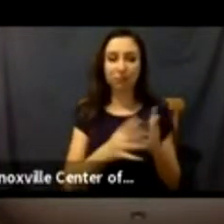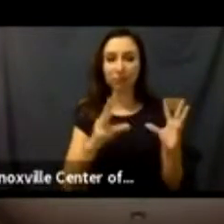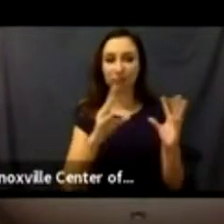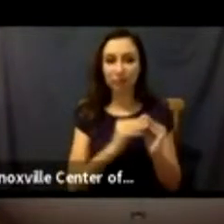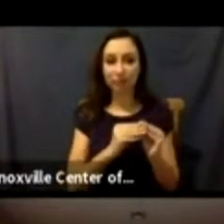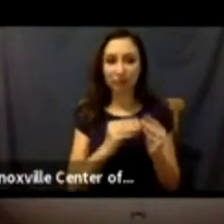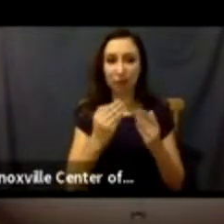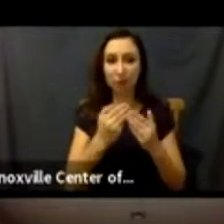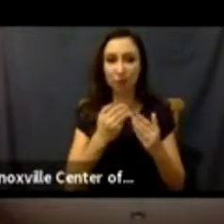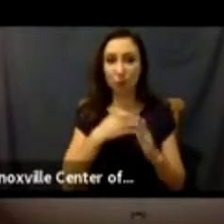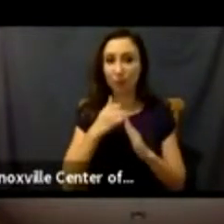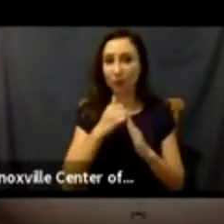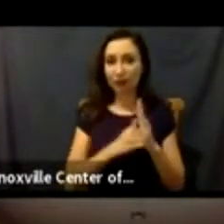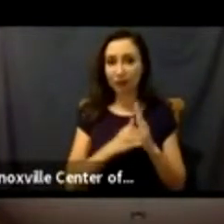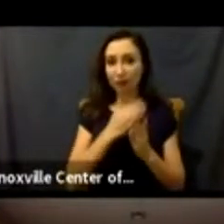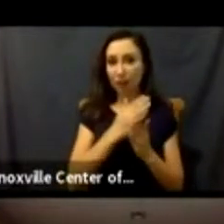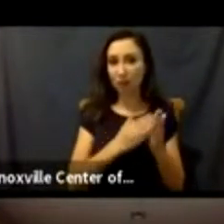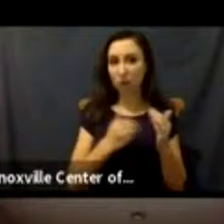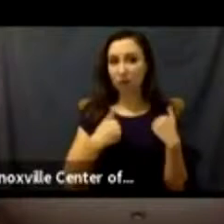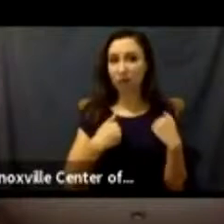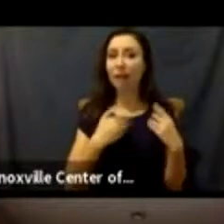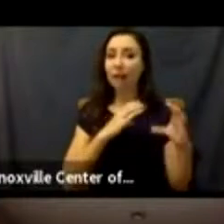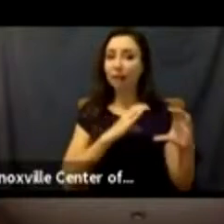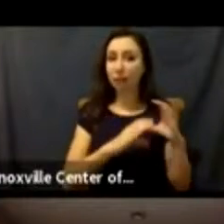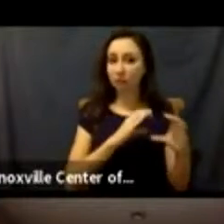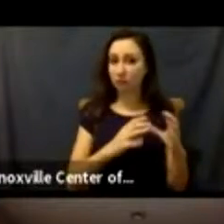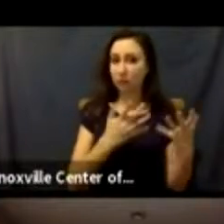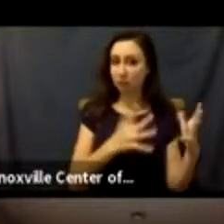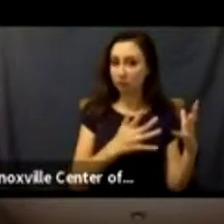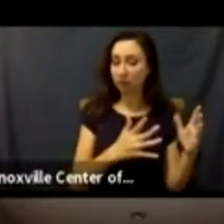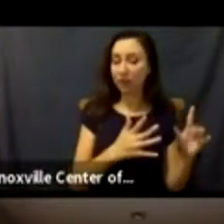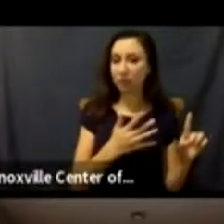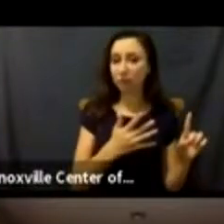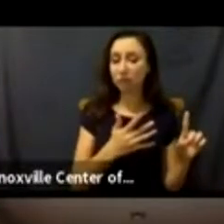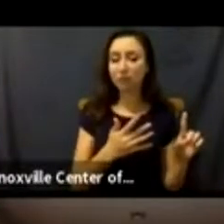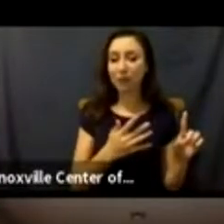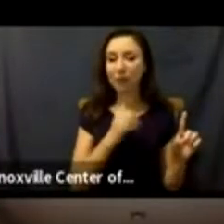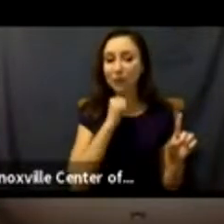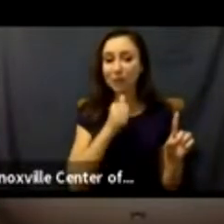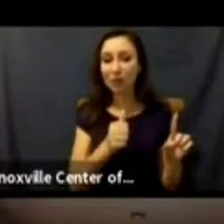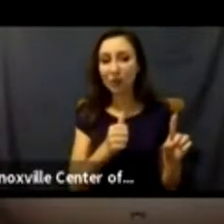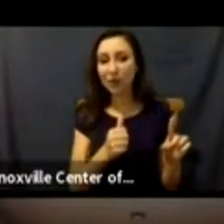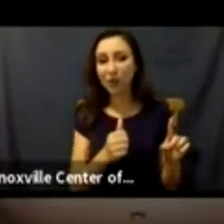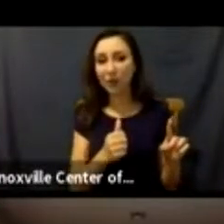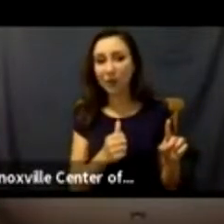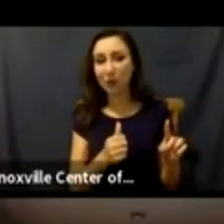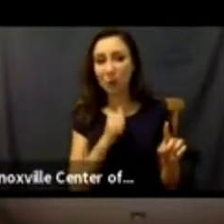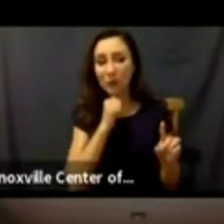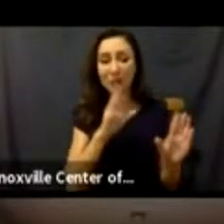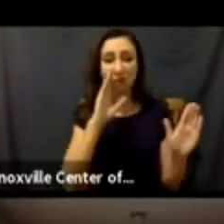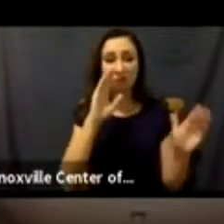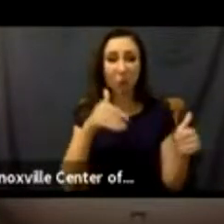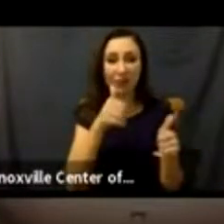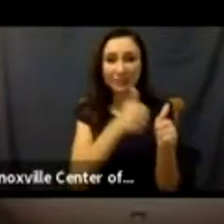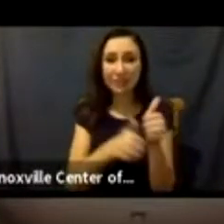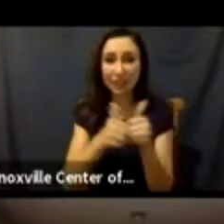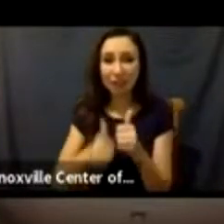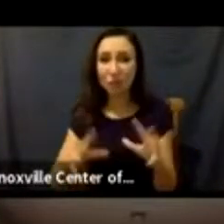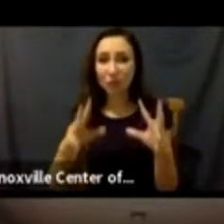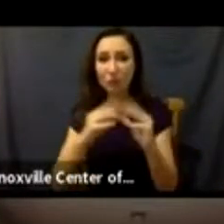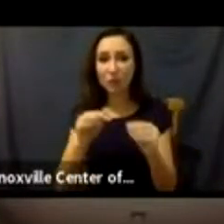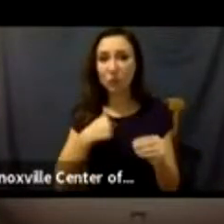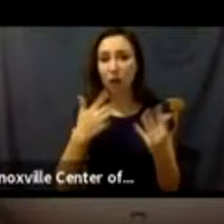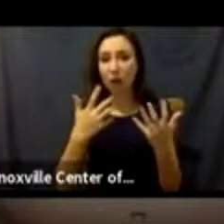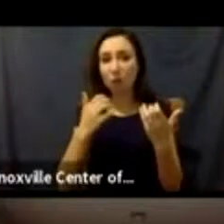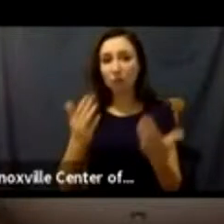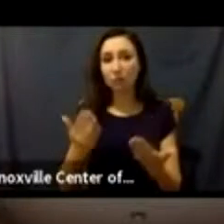my agenda item, we've had this conversation, but we don't really dig into it every meeting. And so I wanted to raise it as, what